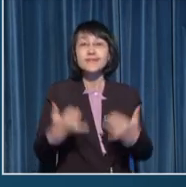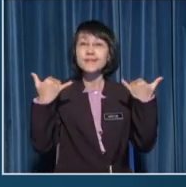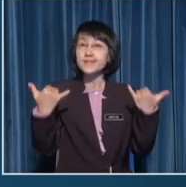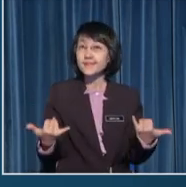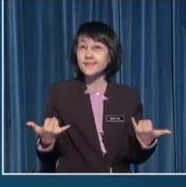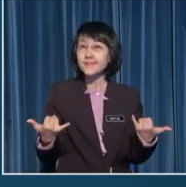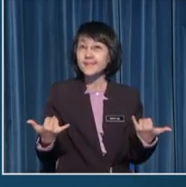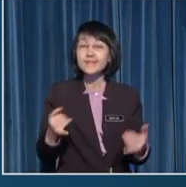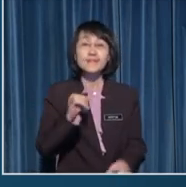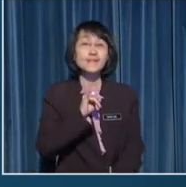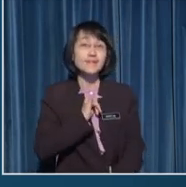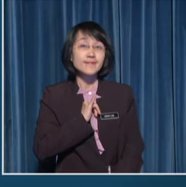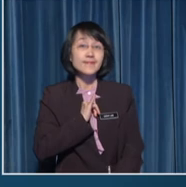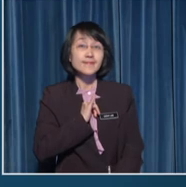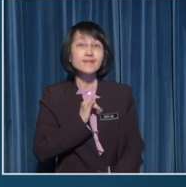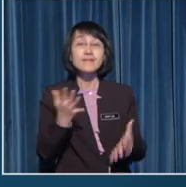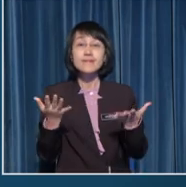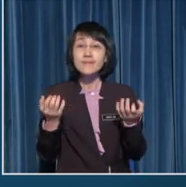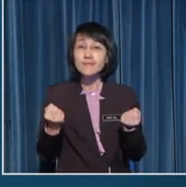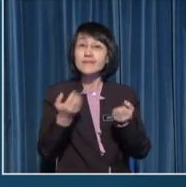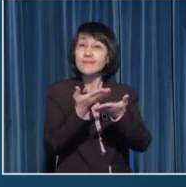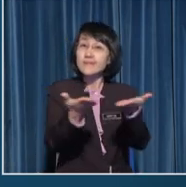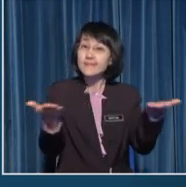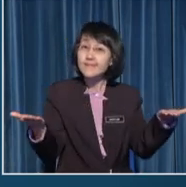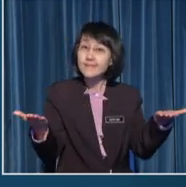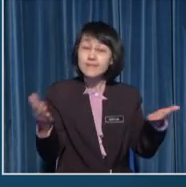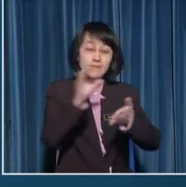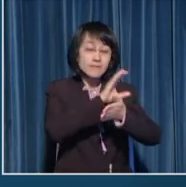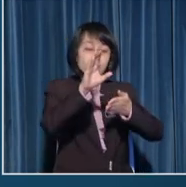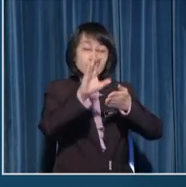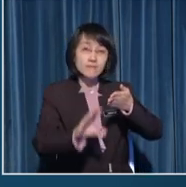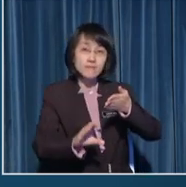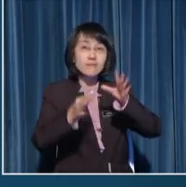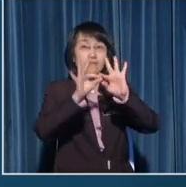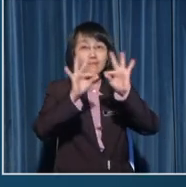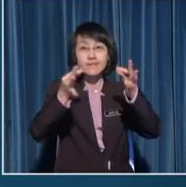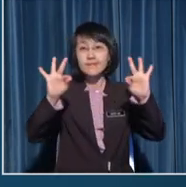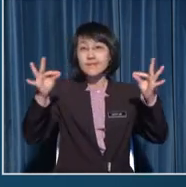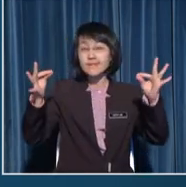Now, I would like you to complete the sentences.